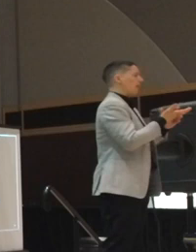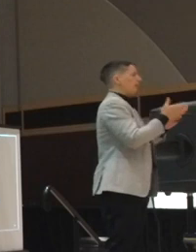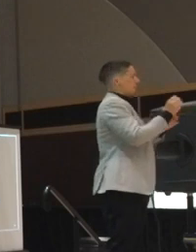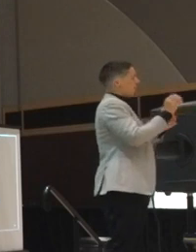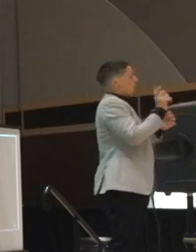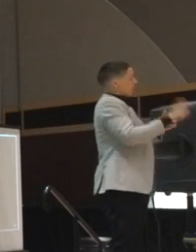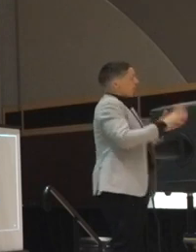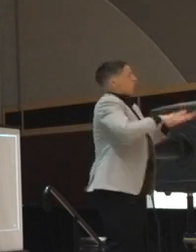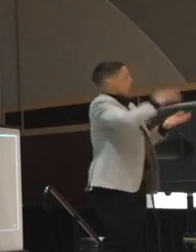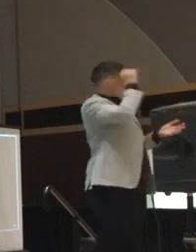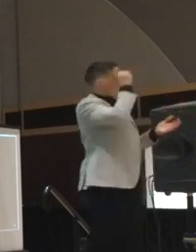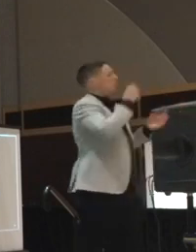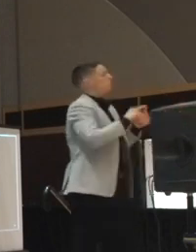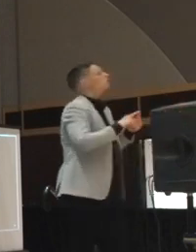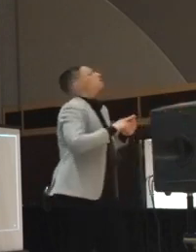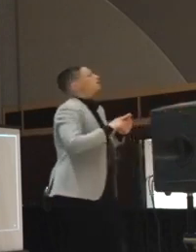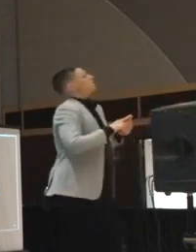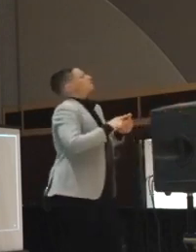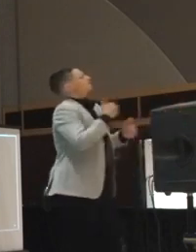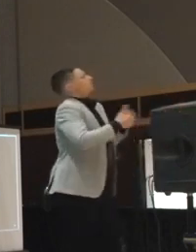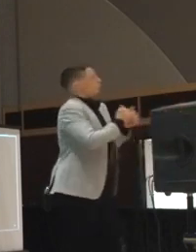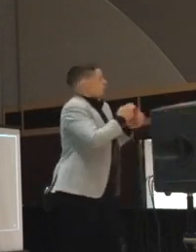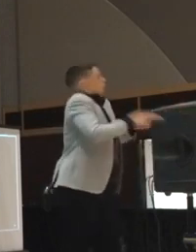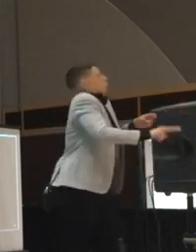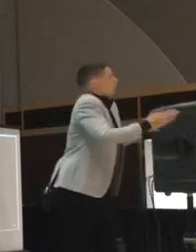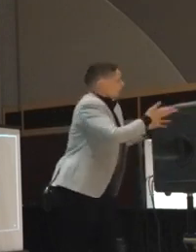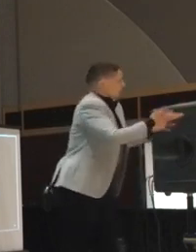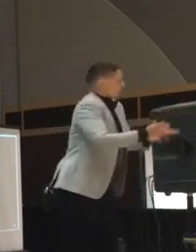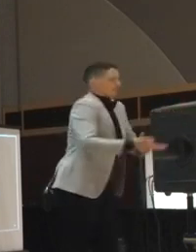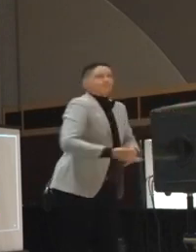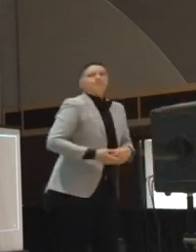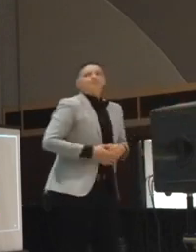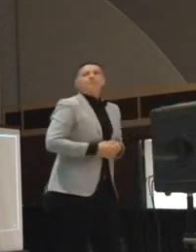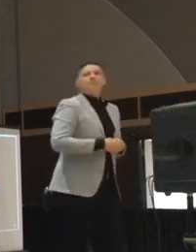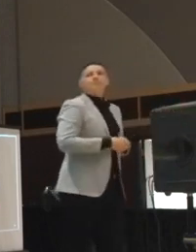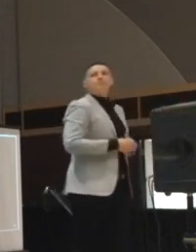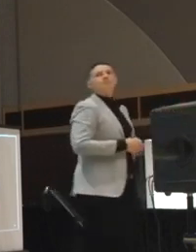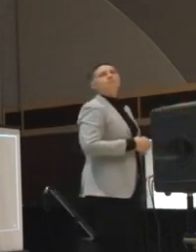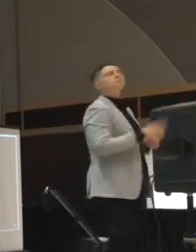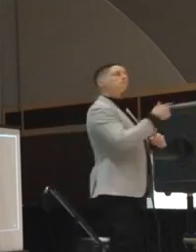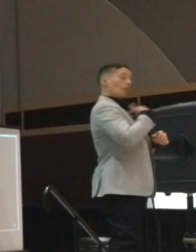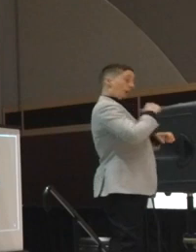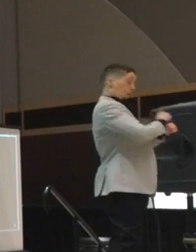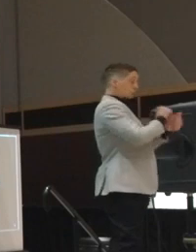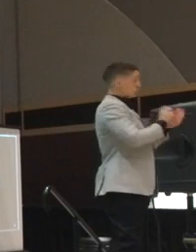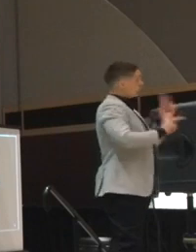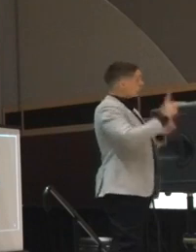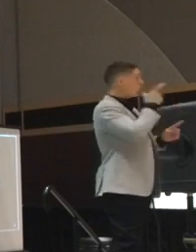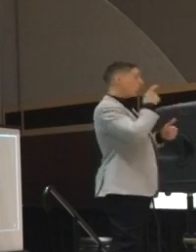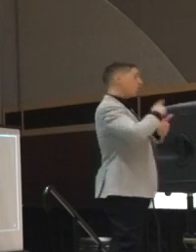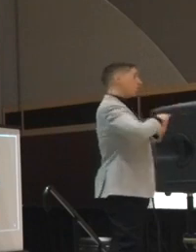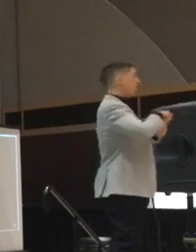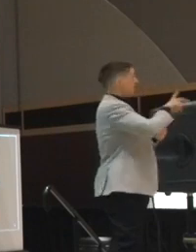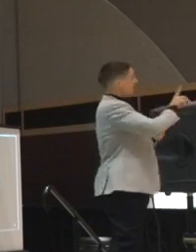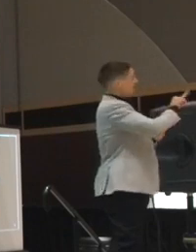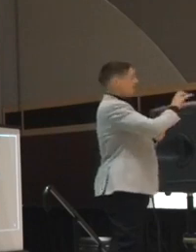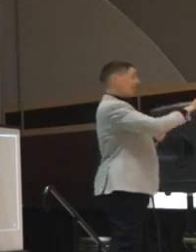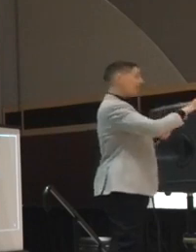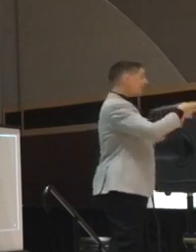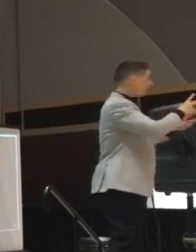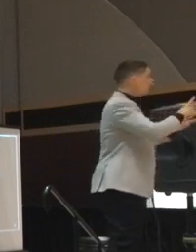I worked with every, well, back then they were just called geeks and nerds, but they were dyslexic, autistic,